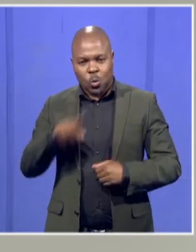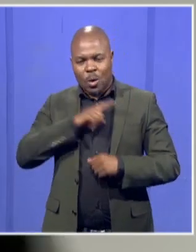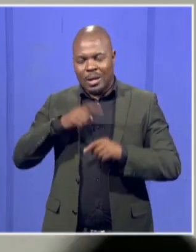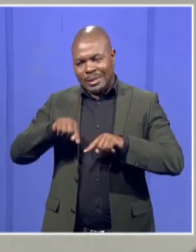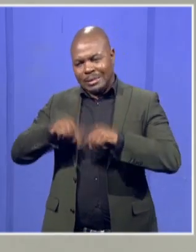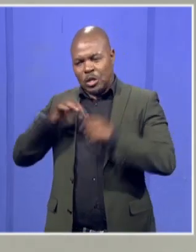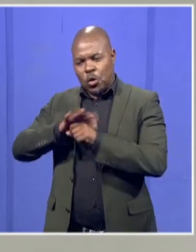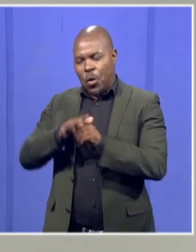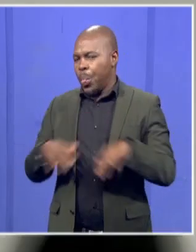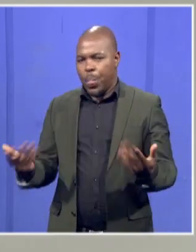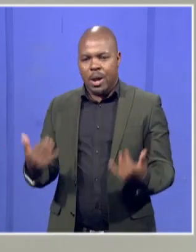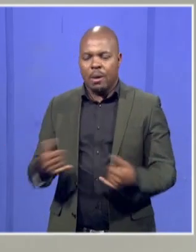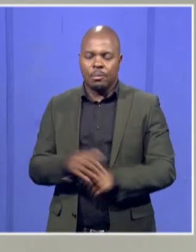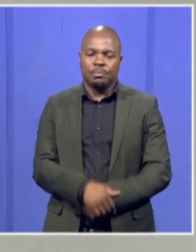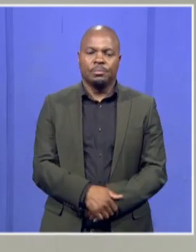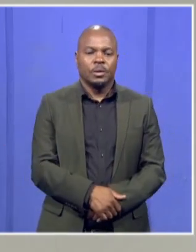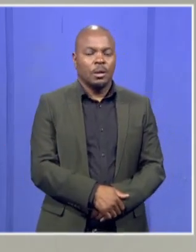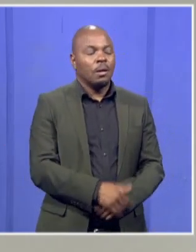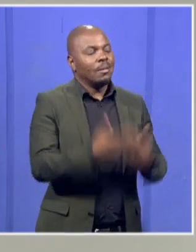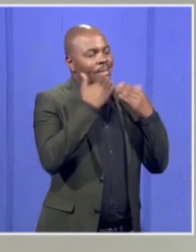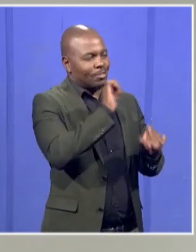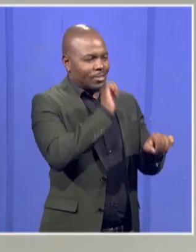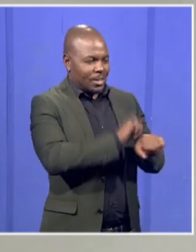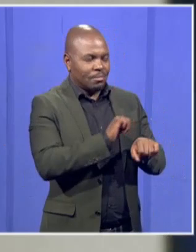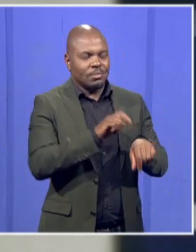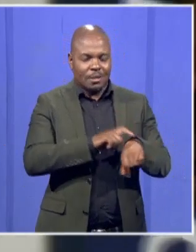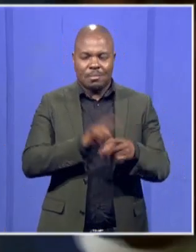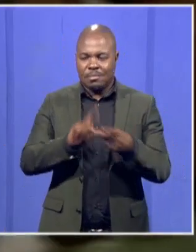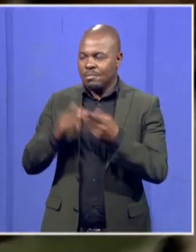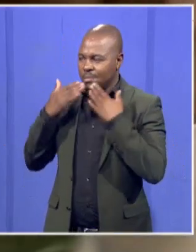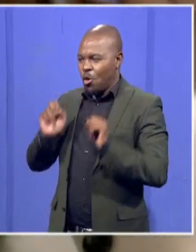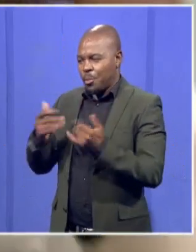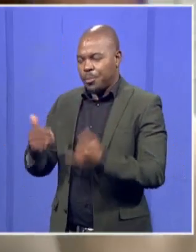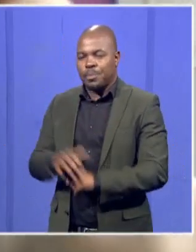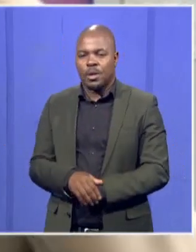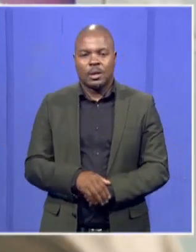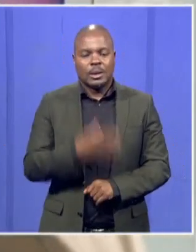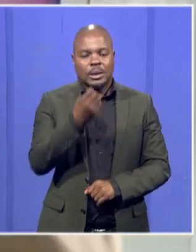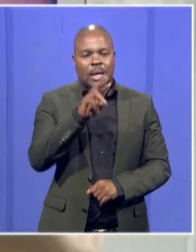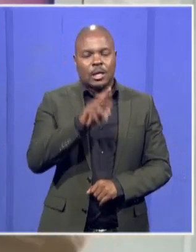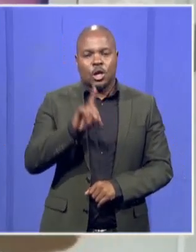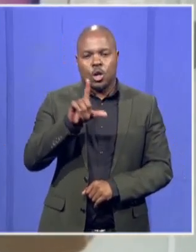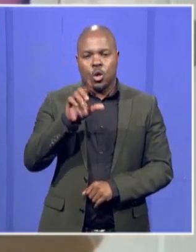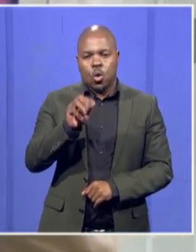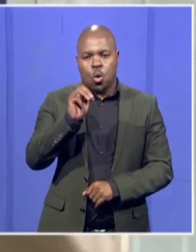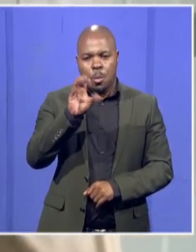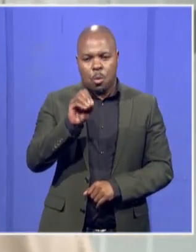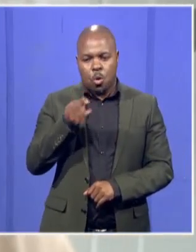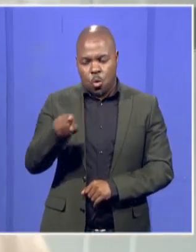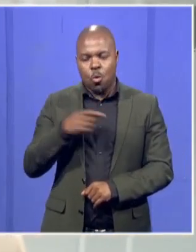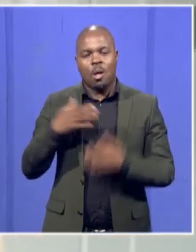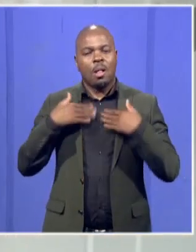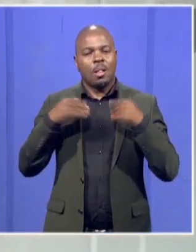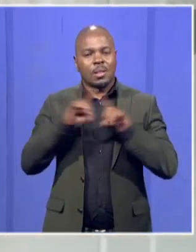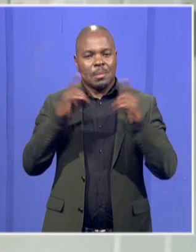yet. Dr. Lomo, thank you so much for your time. Thank you very much for this opportunity. Well, that was Dr. Lomo, Deputy Minister of the Department of Health in